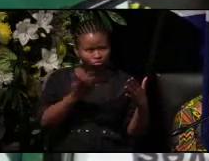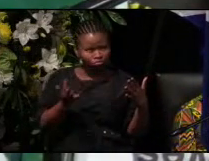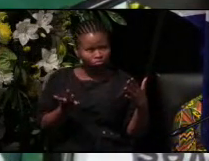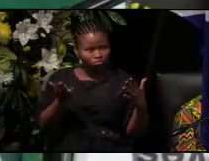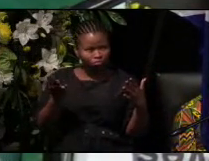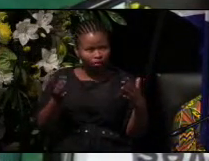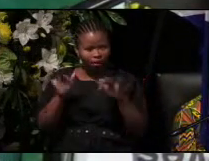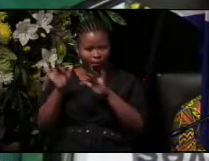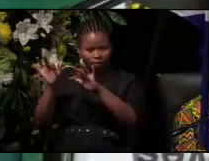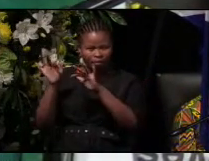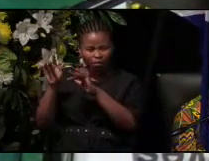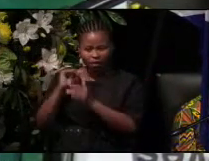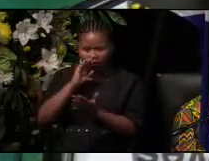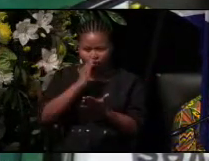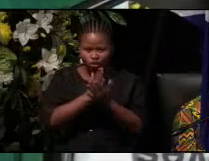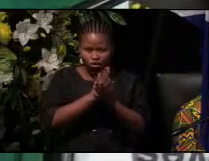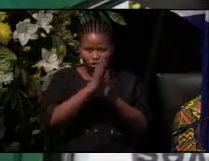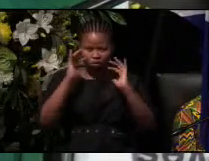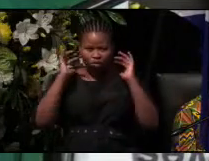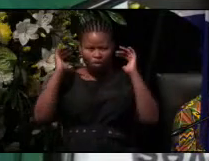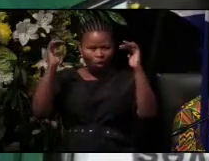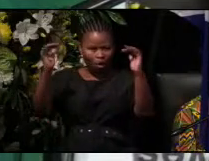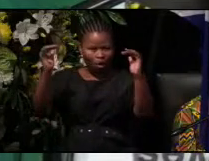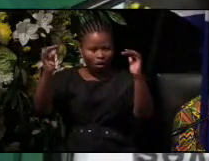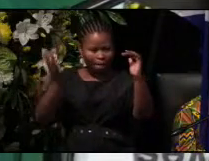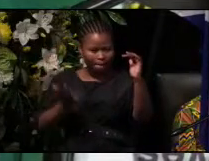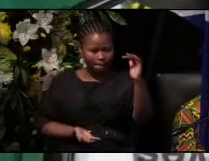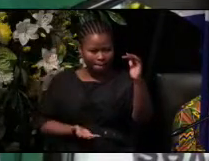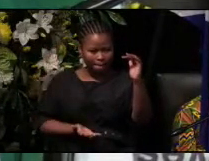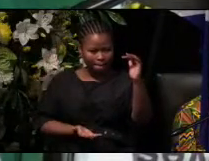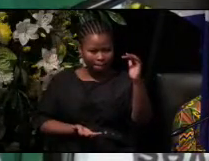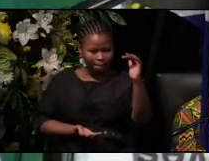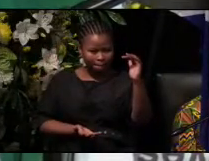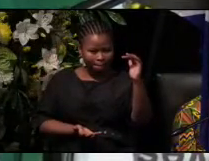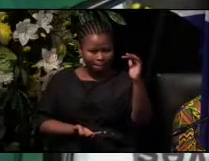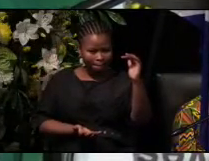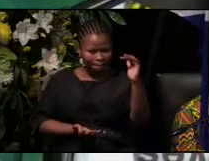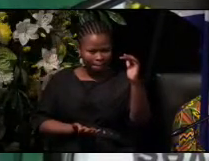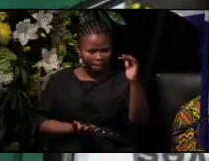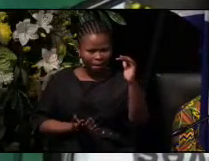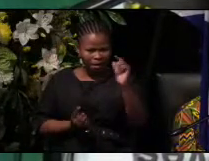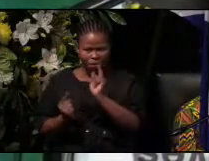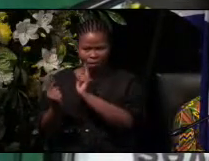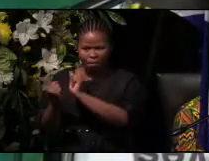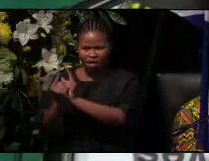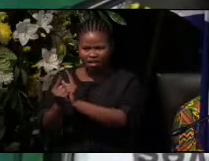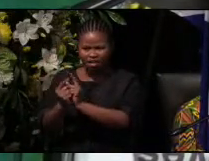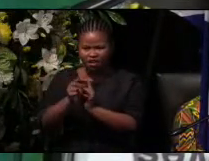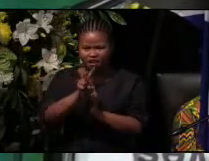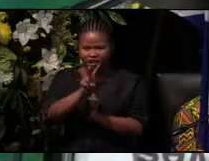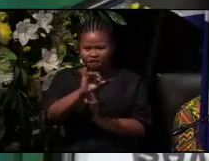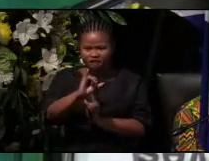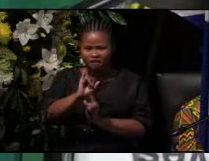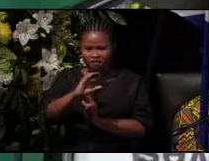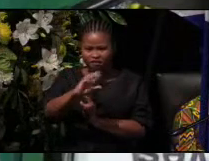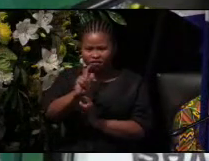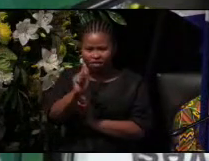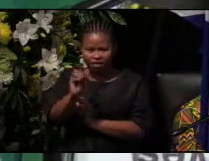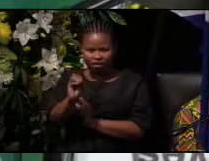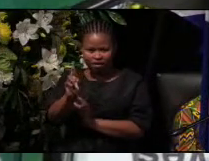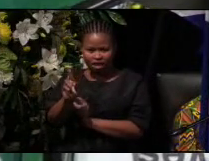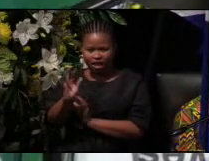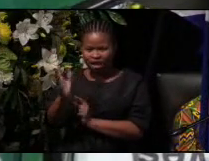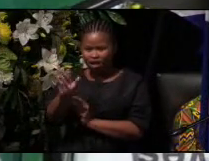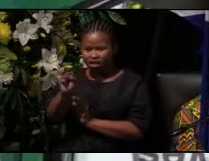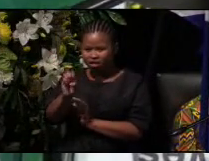there are people I'm showing this all who met Victor Sephora and like